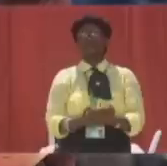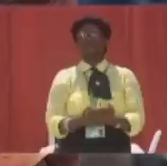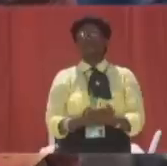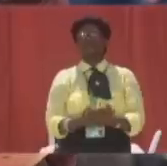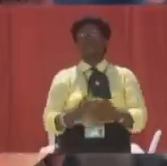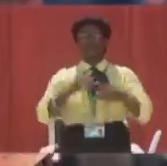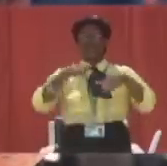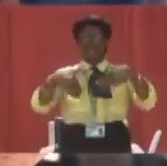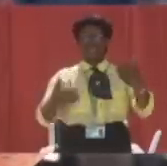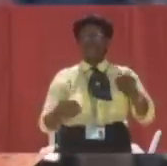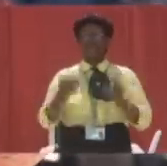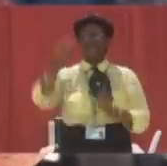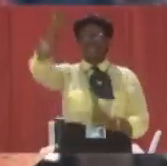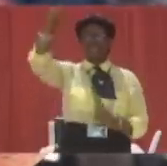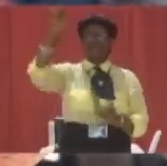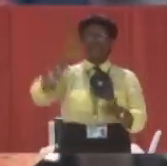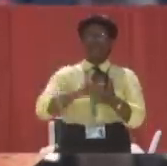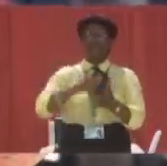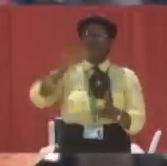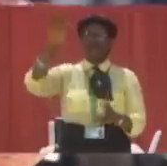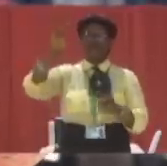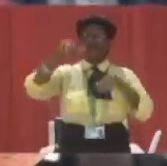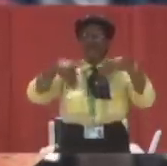Give Him glory, give Him honor,